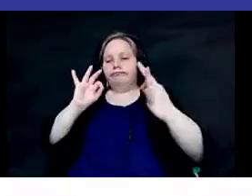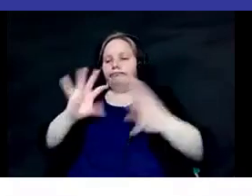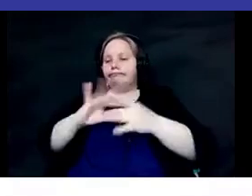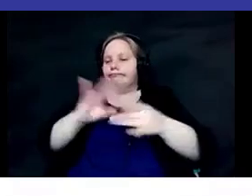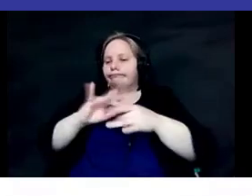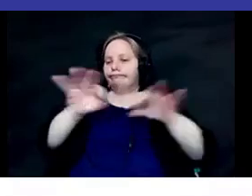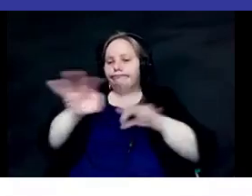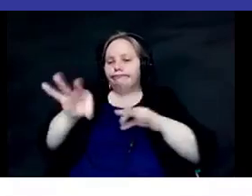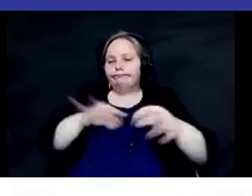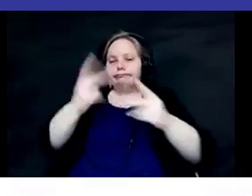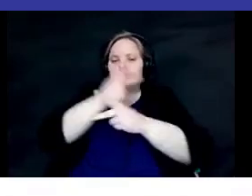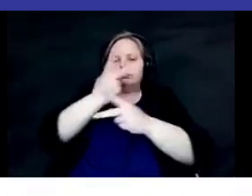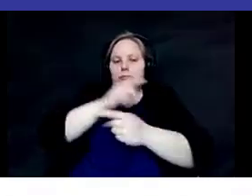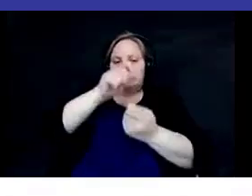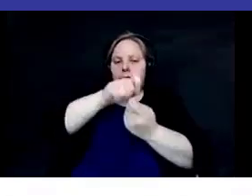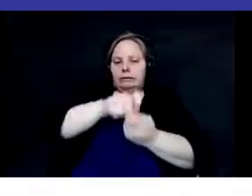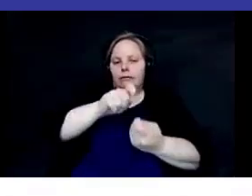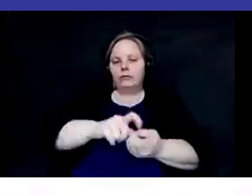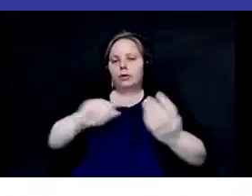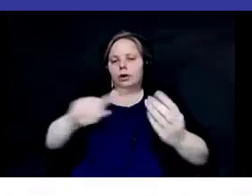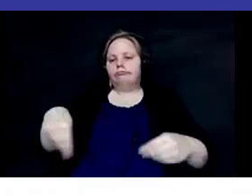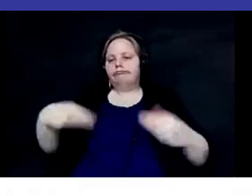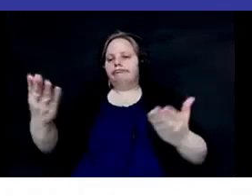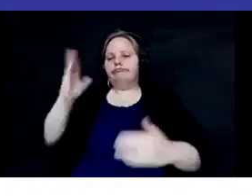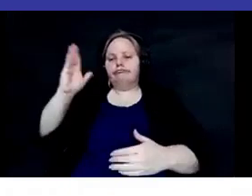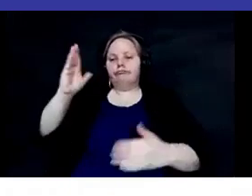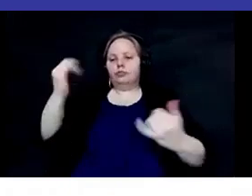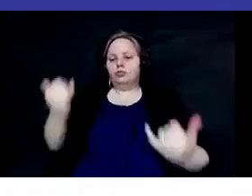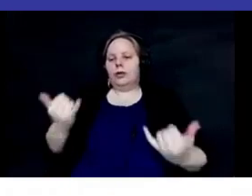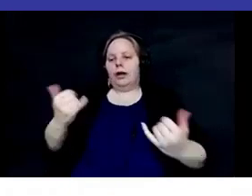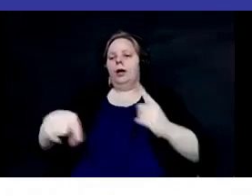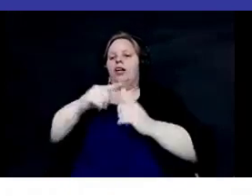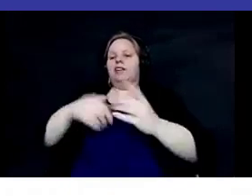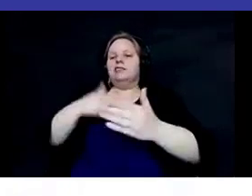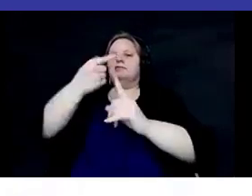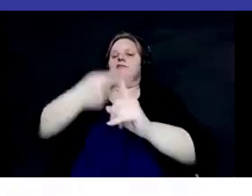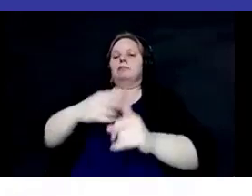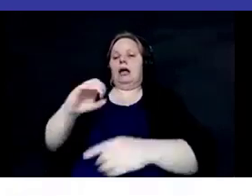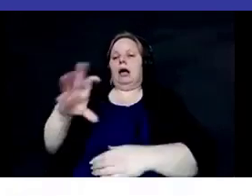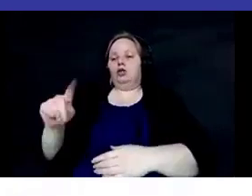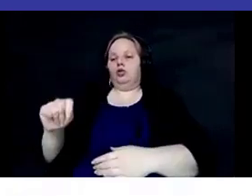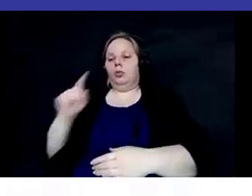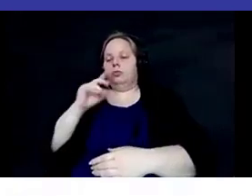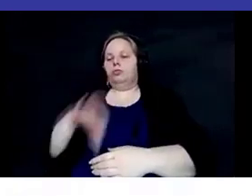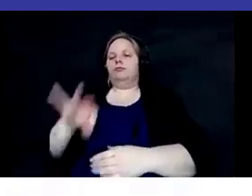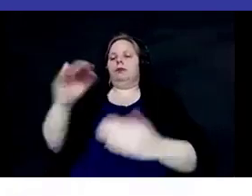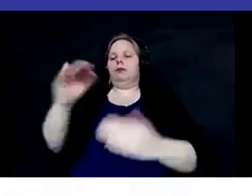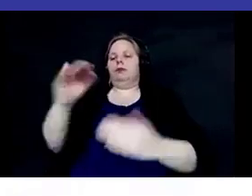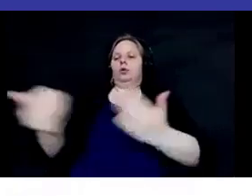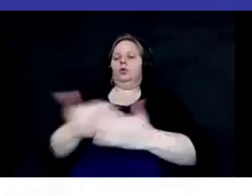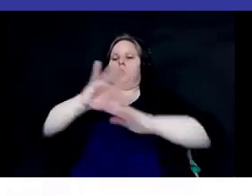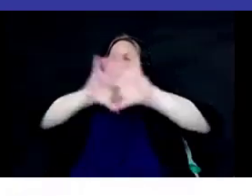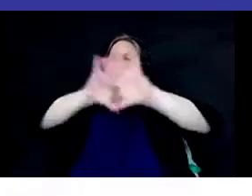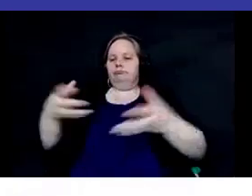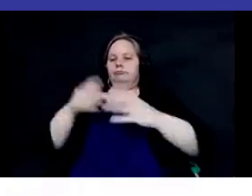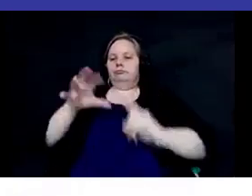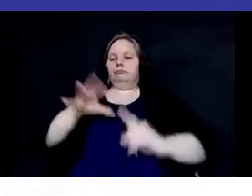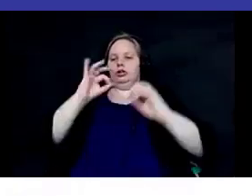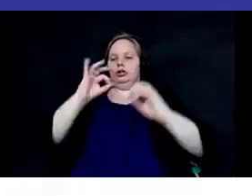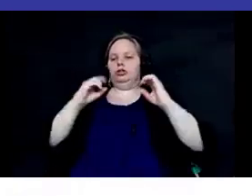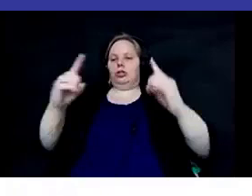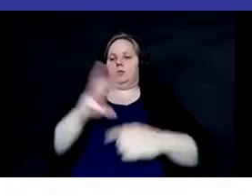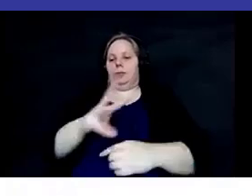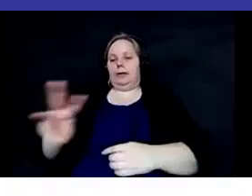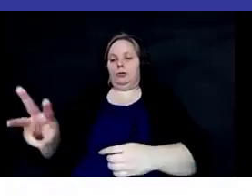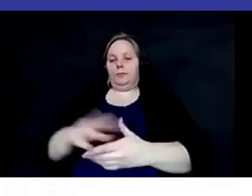we are presenting here today and in October, and that you'll find on our new comprehensive special education webpage. So thank